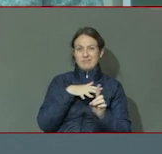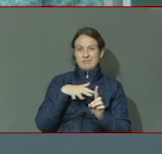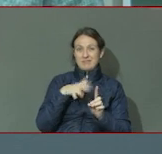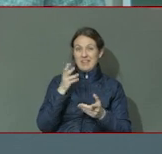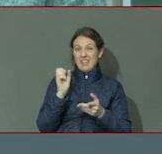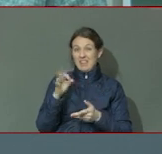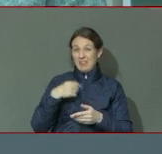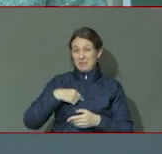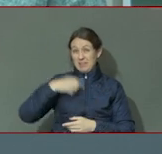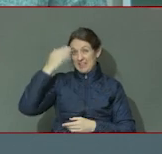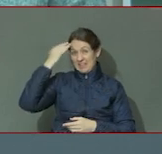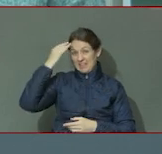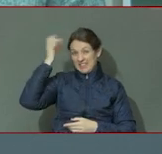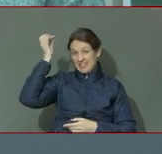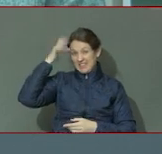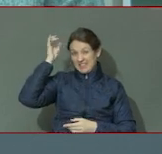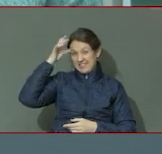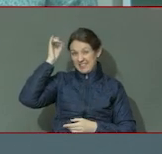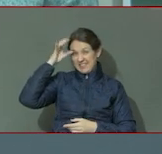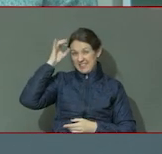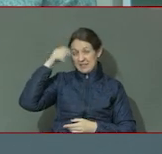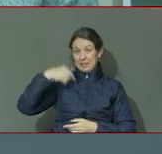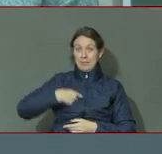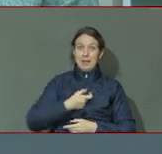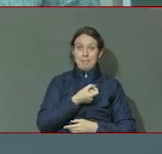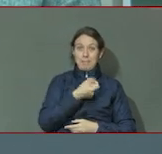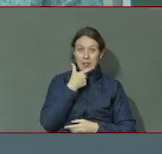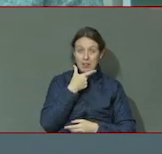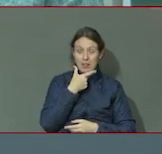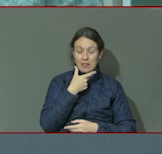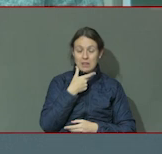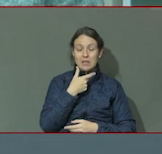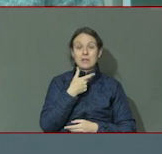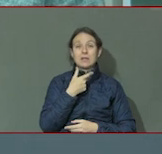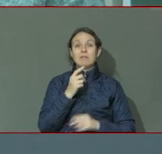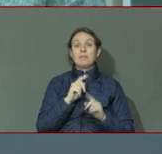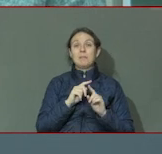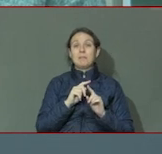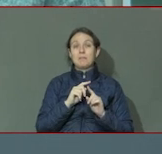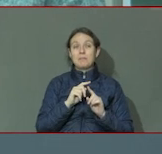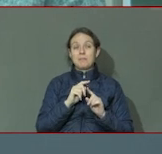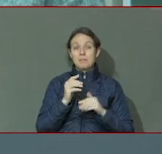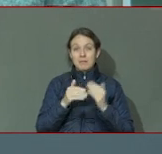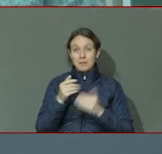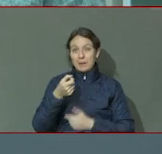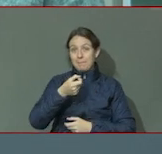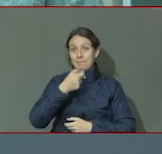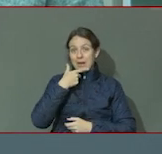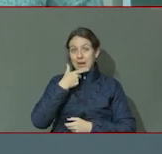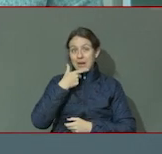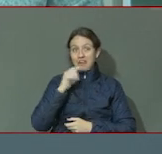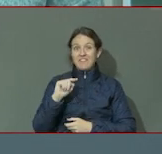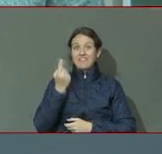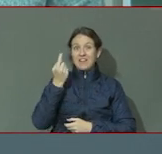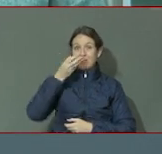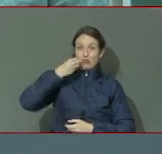have a headache, I can drink a grandpa pill. And then I drink it. It must first go